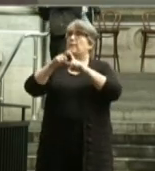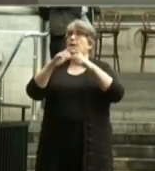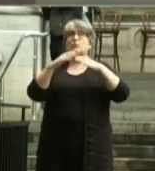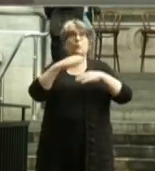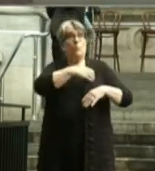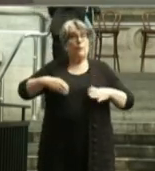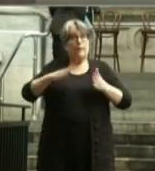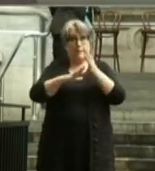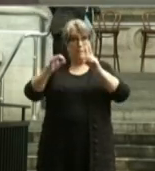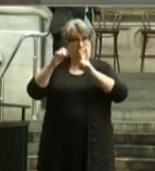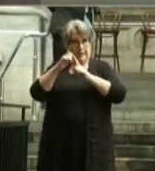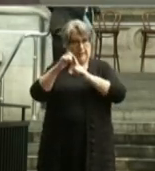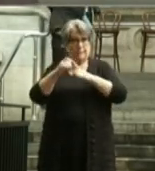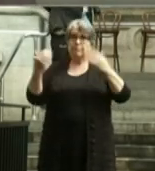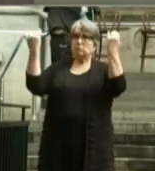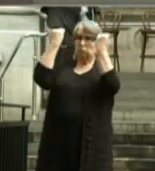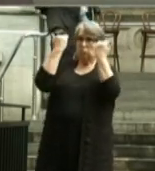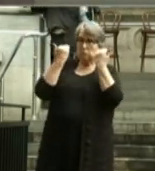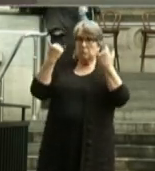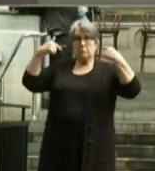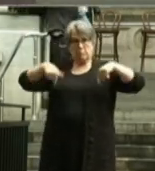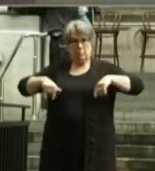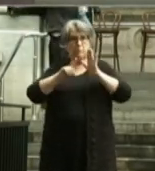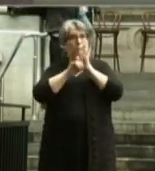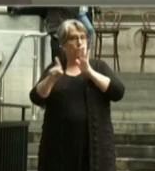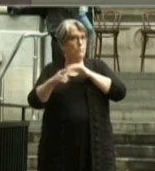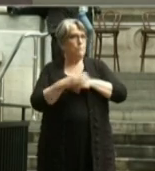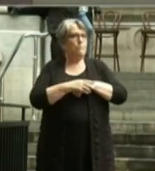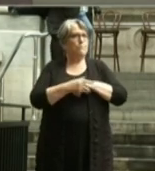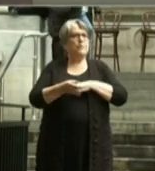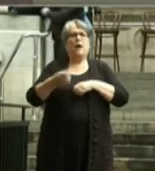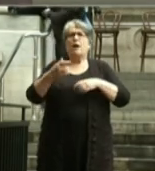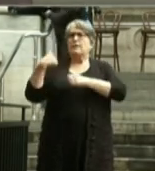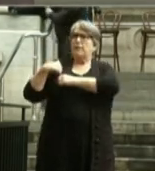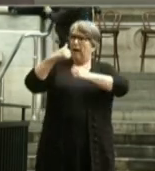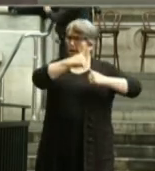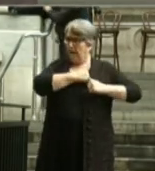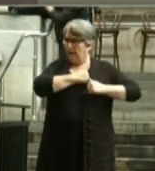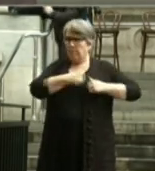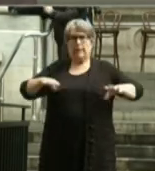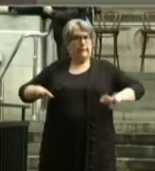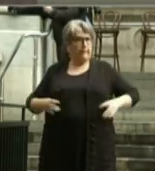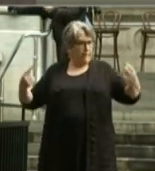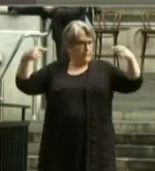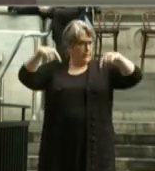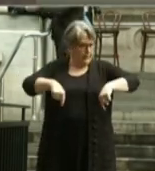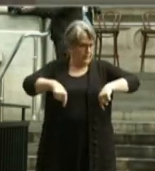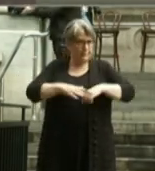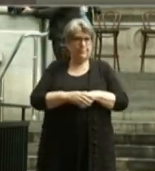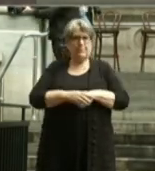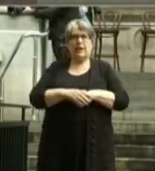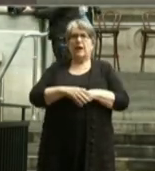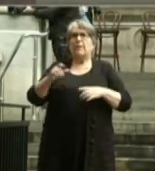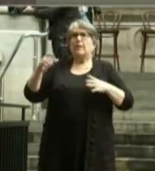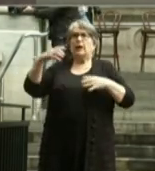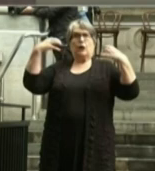of Parliament, Judicial Representatives, Senior Defence Force Representatives, Commissioner for First